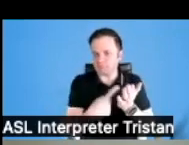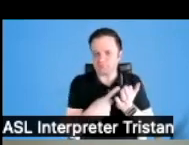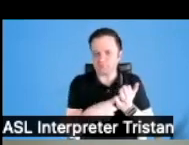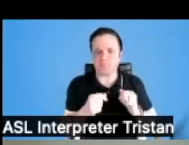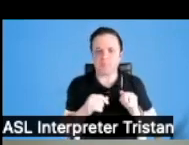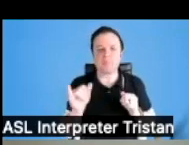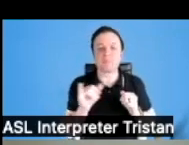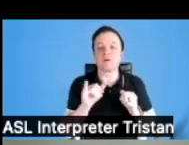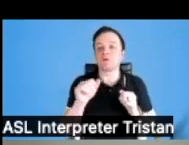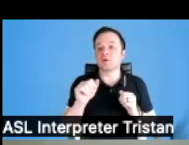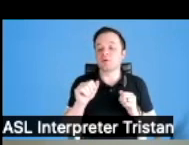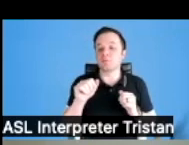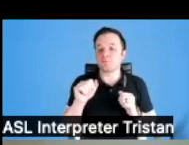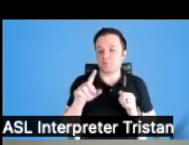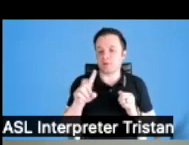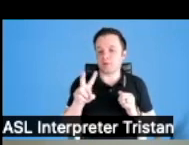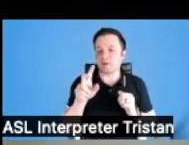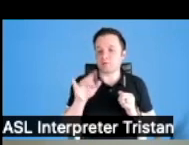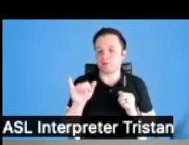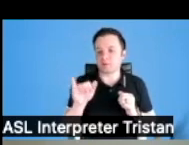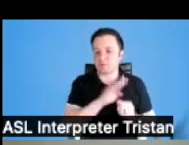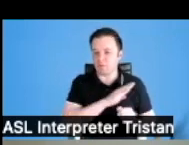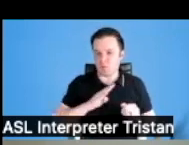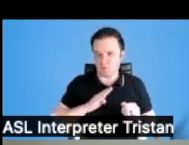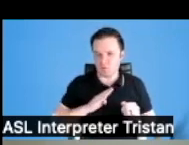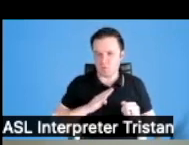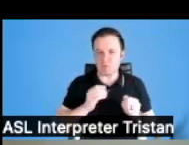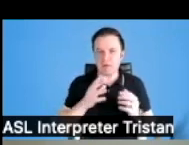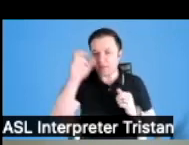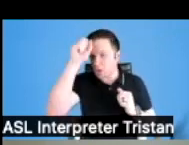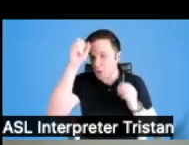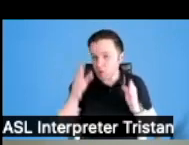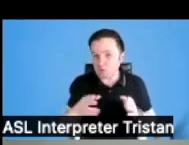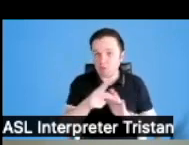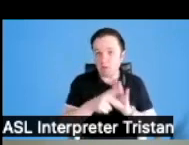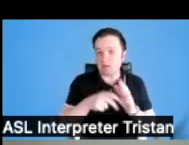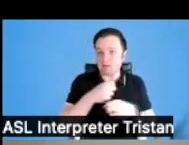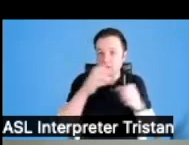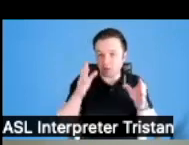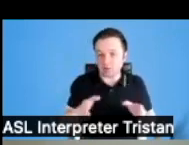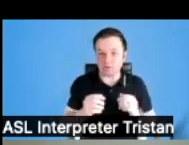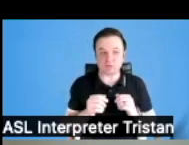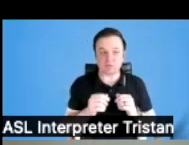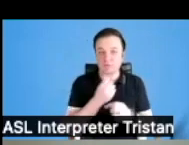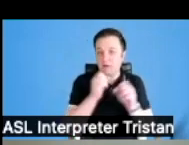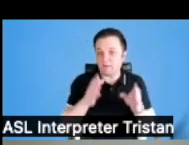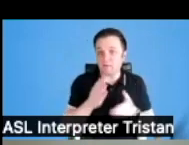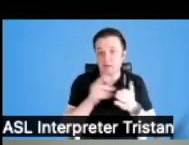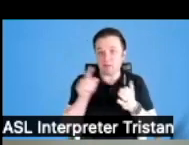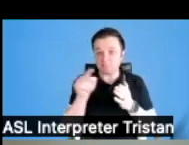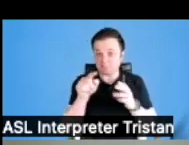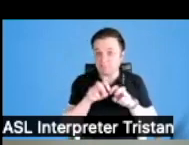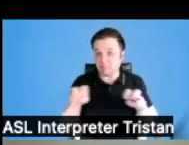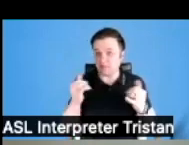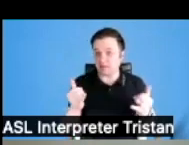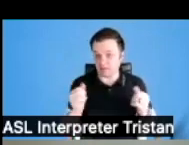the advisory board, consisting of scholars and policymakers and survivors, some of whom are on this panel. And I'll say